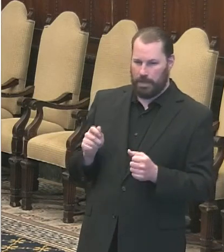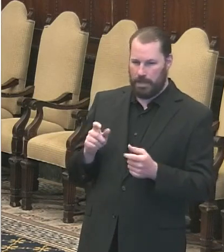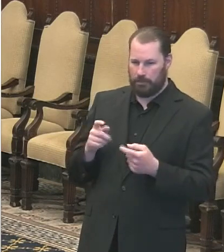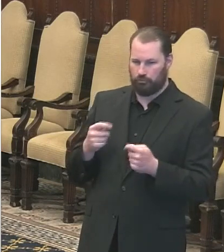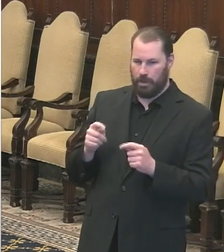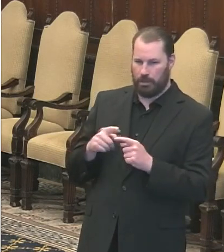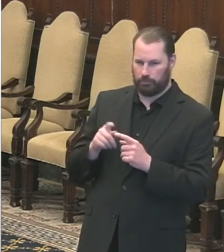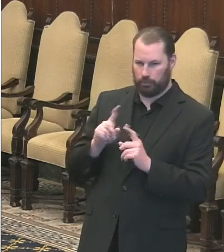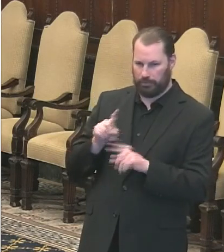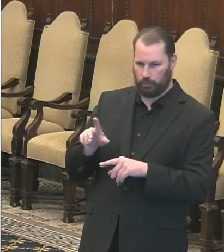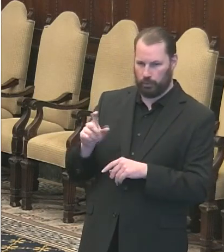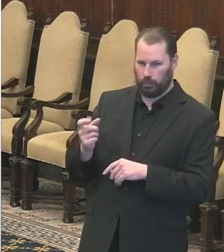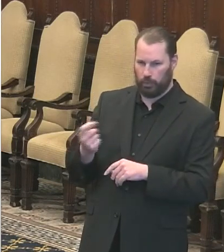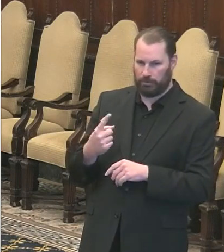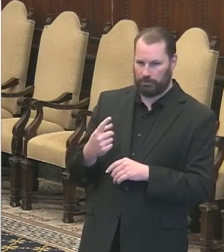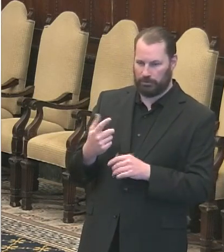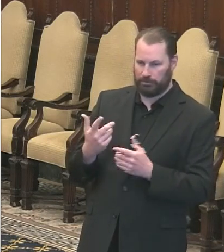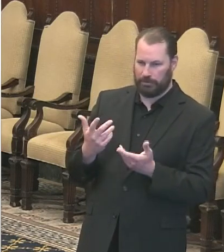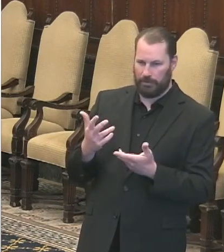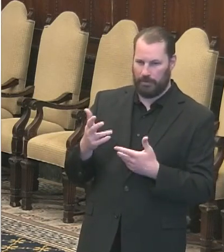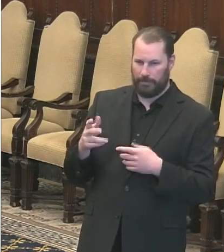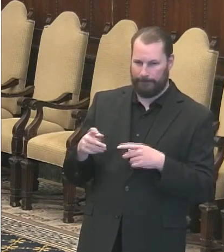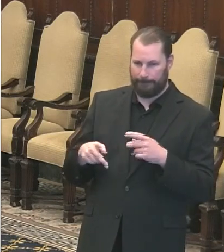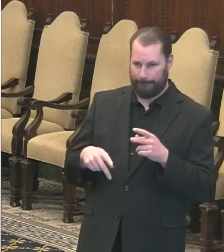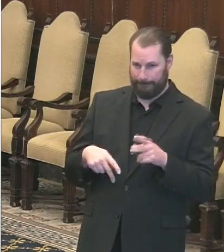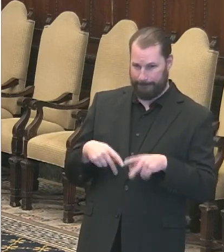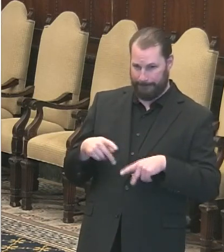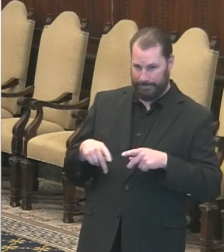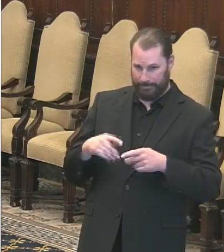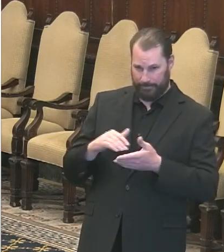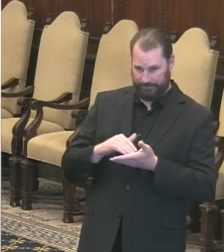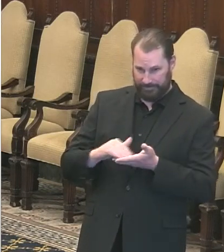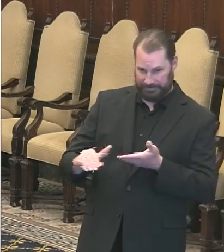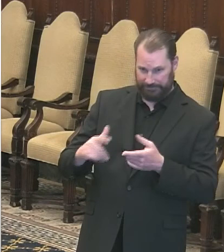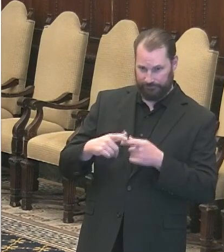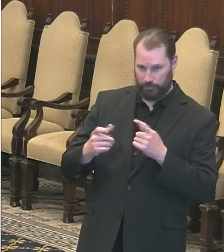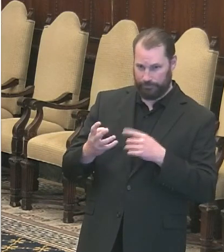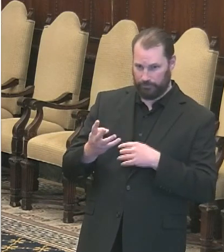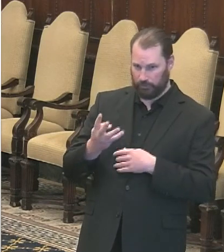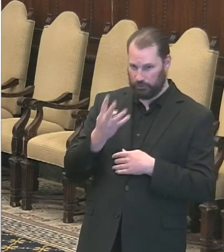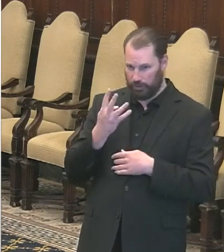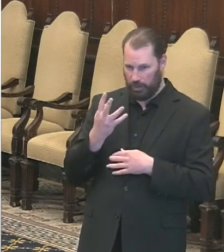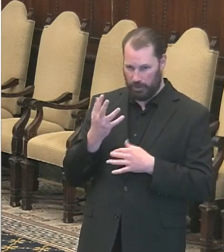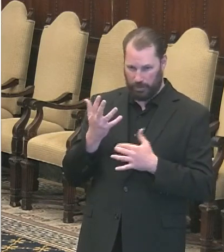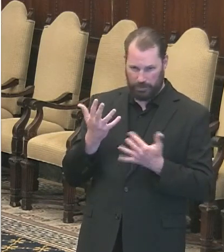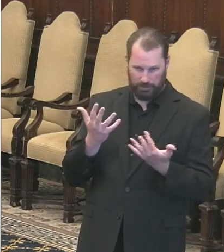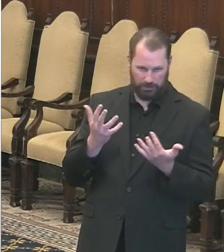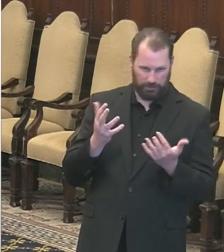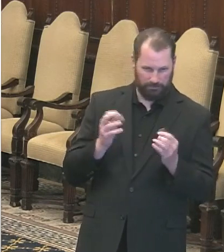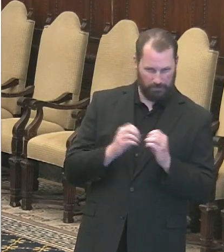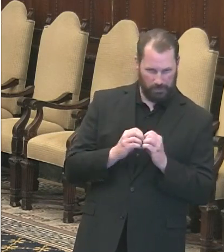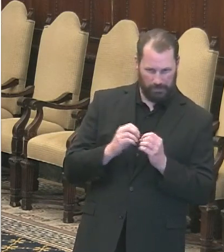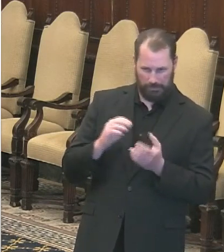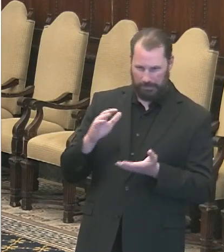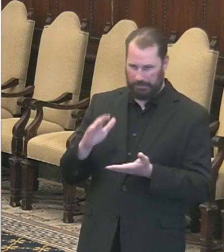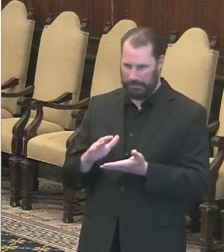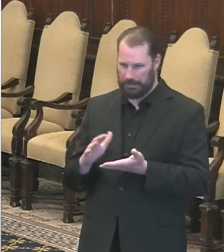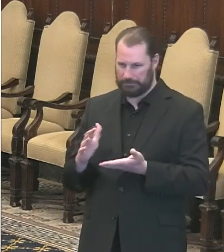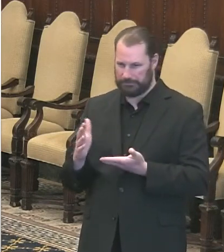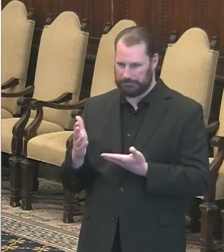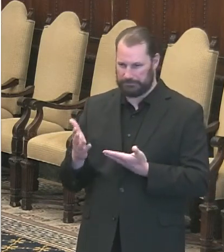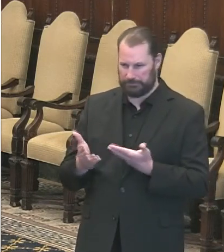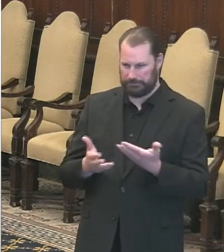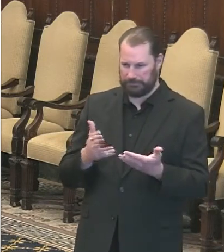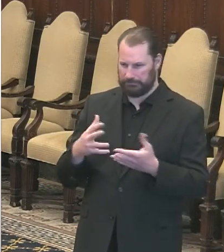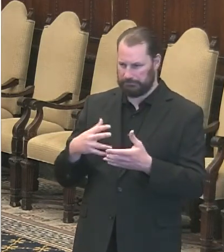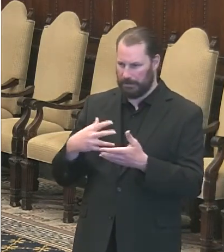the jail are any less risk than anybody else in the community, and I don't think that their experience in the jail really changes their risk. Well, I mean, given that they're in